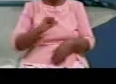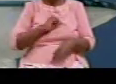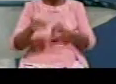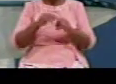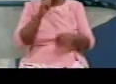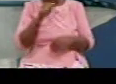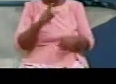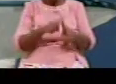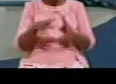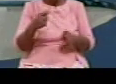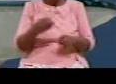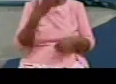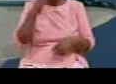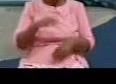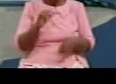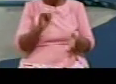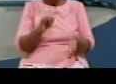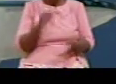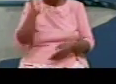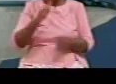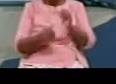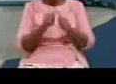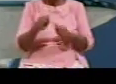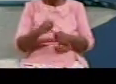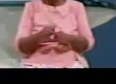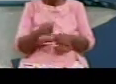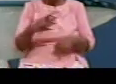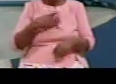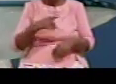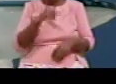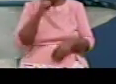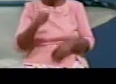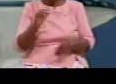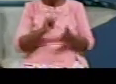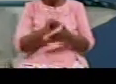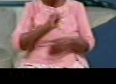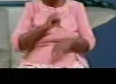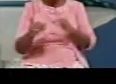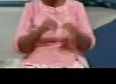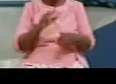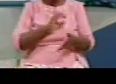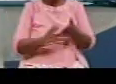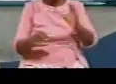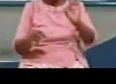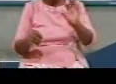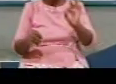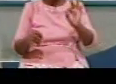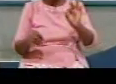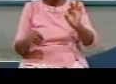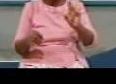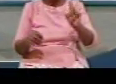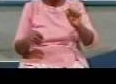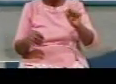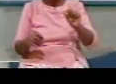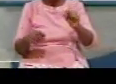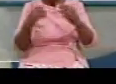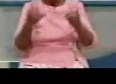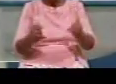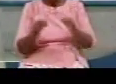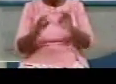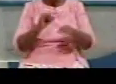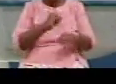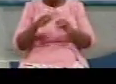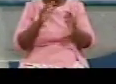that I do. Verse 20 then tells us, now, if I do that I would